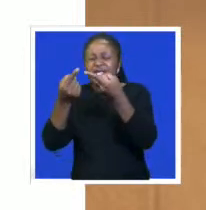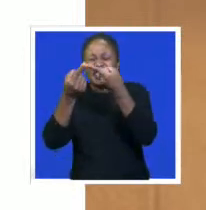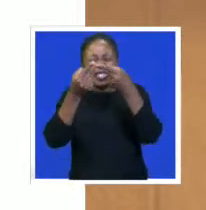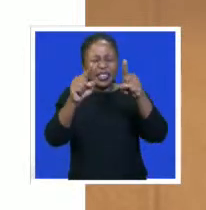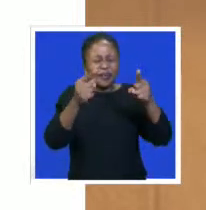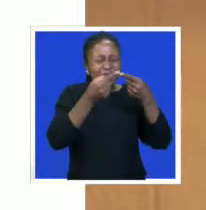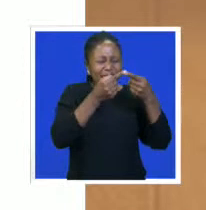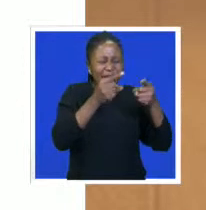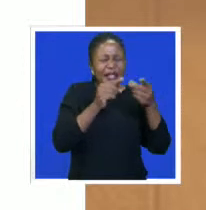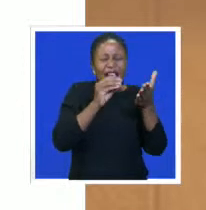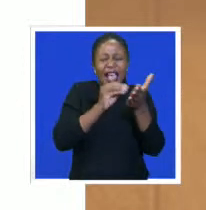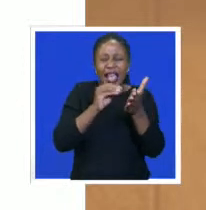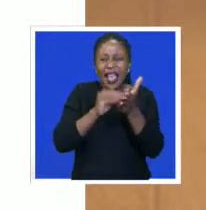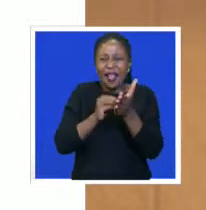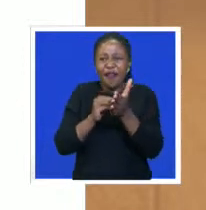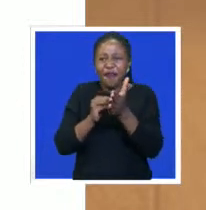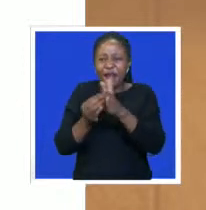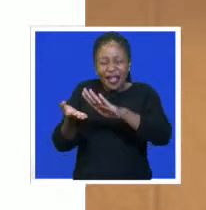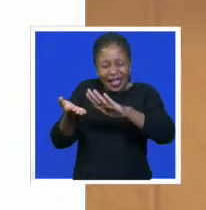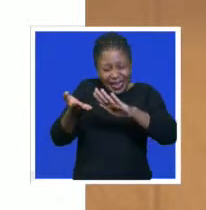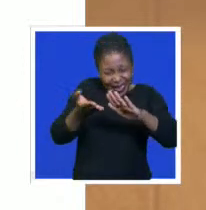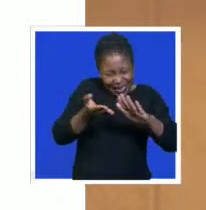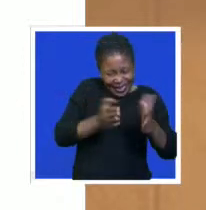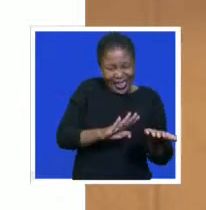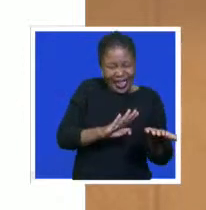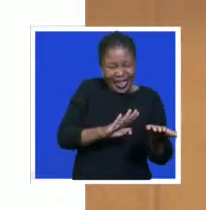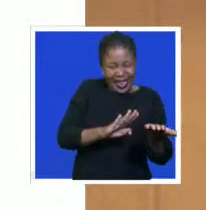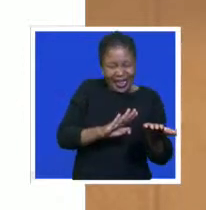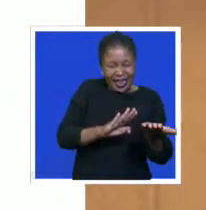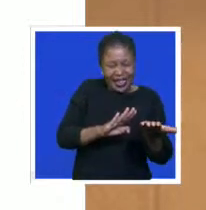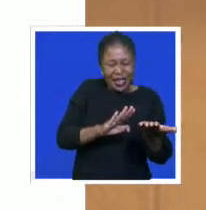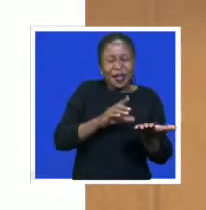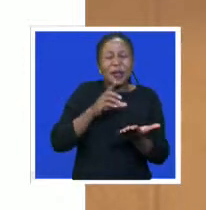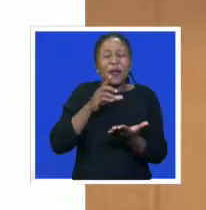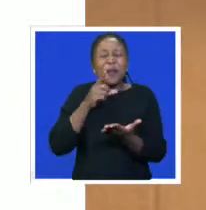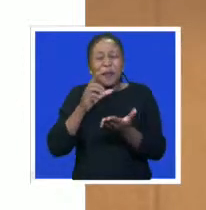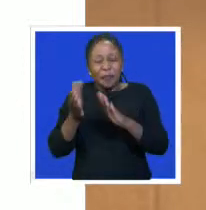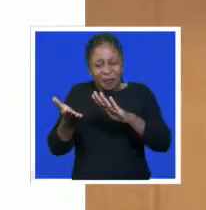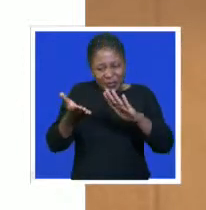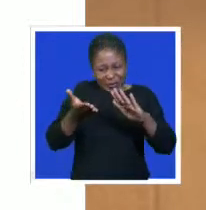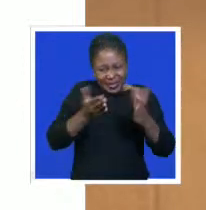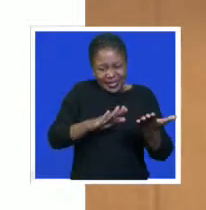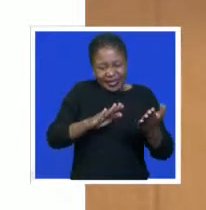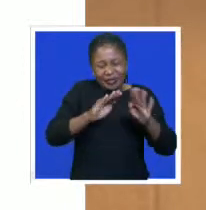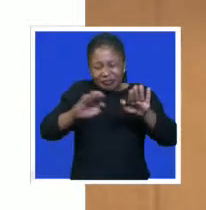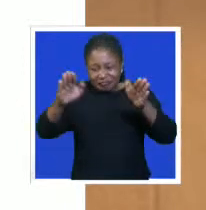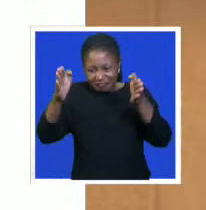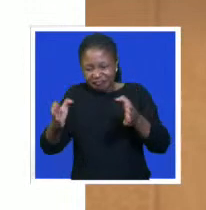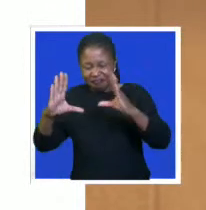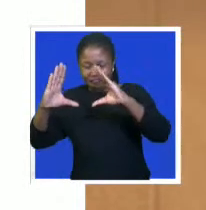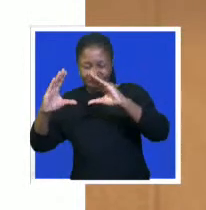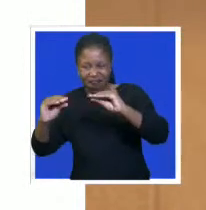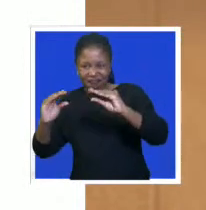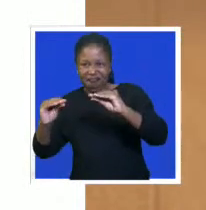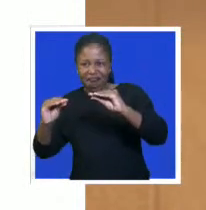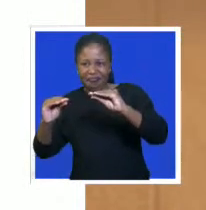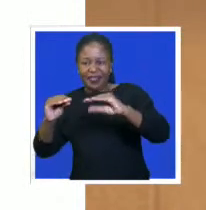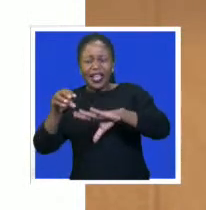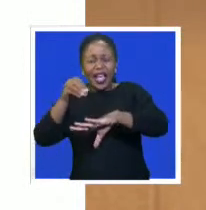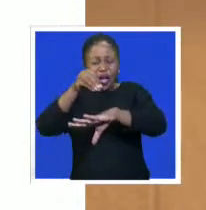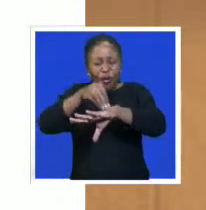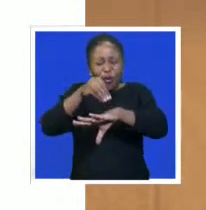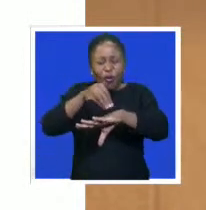deathbed of Faria, his great friend and fellow prisoner. On the bed at full length and